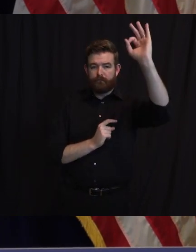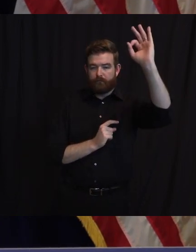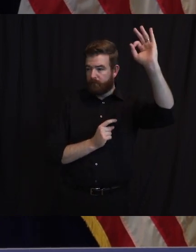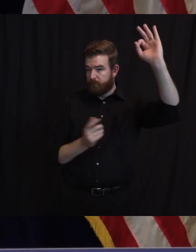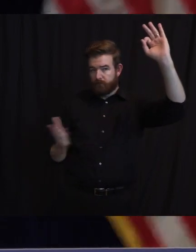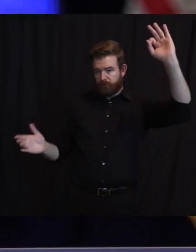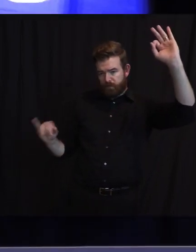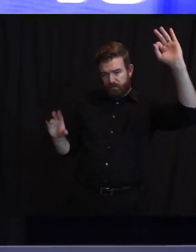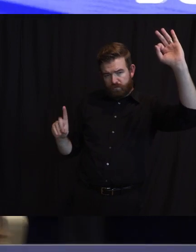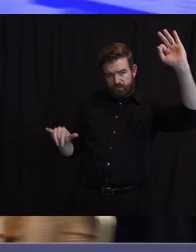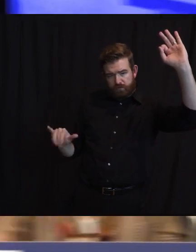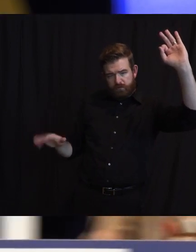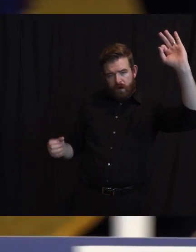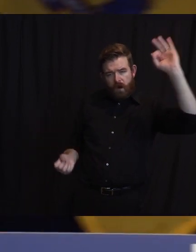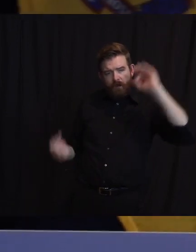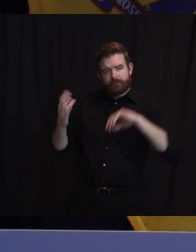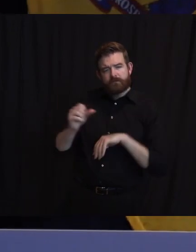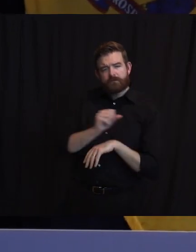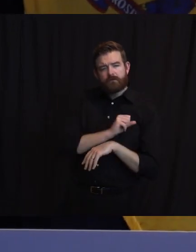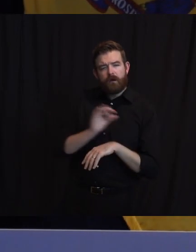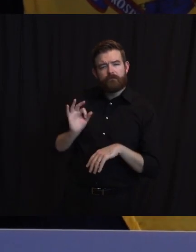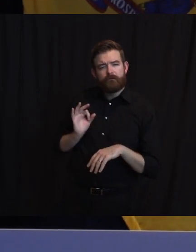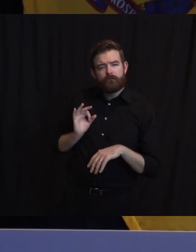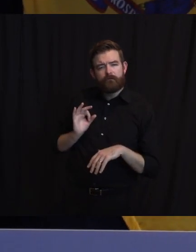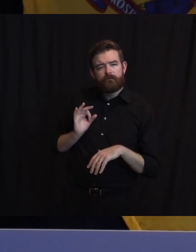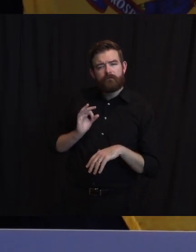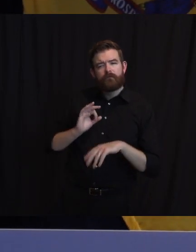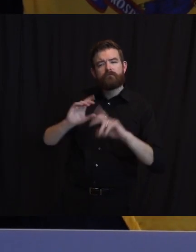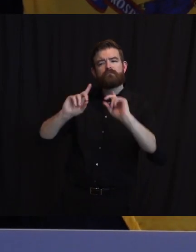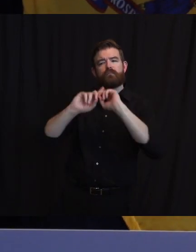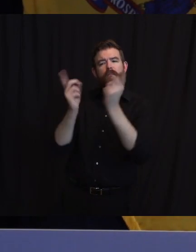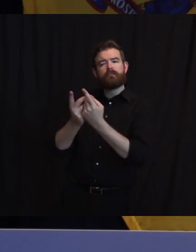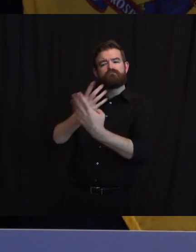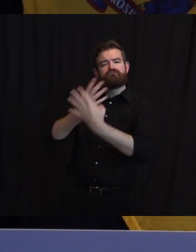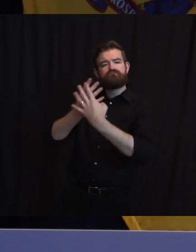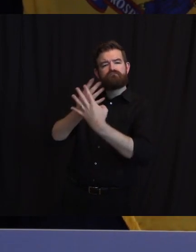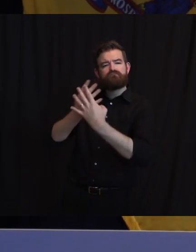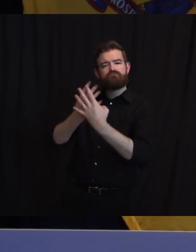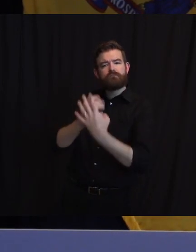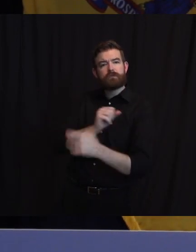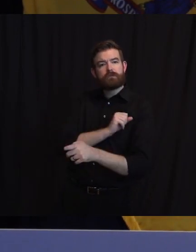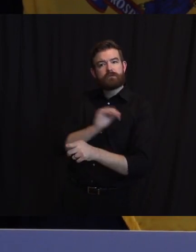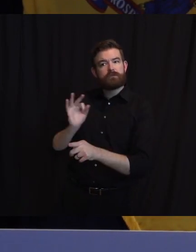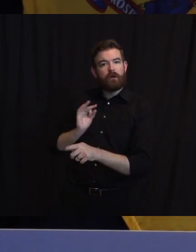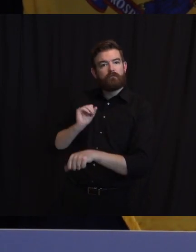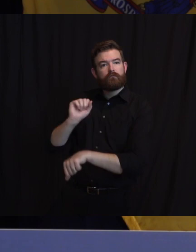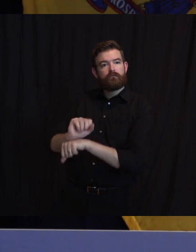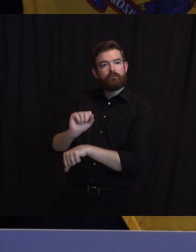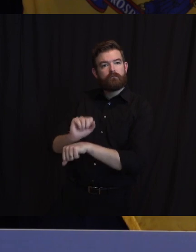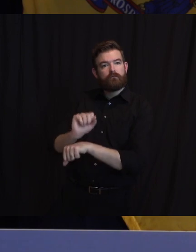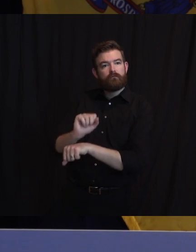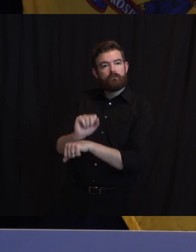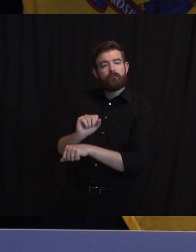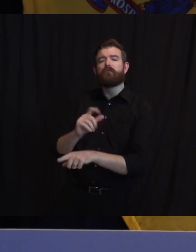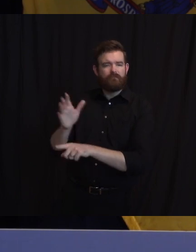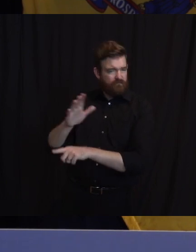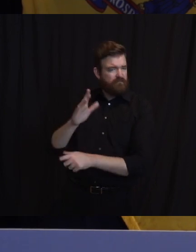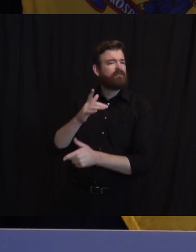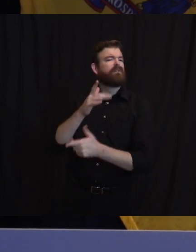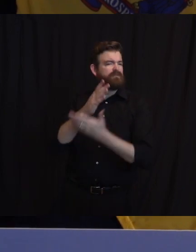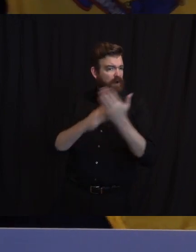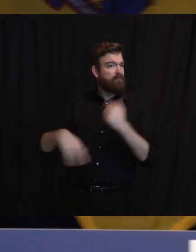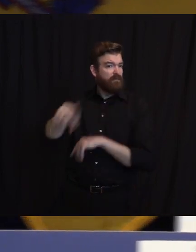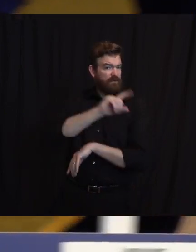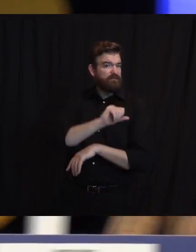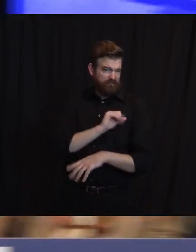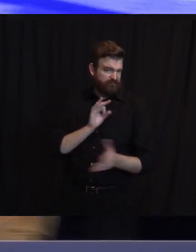it. Yeah, I don't have it with me today, but I can follow up. There's no question there have been losses of lives, yes, 100%. Yeah. We can